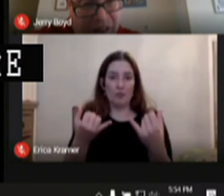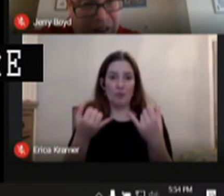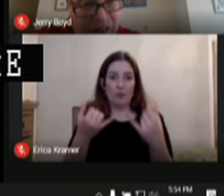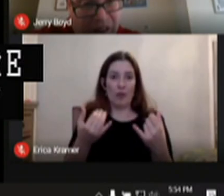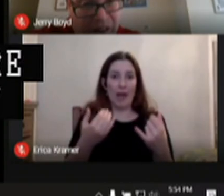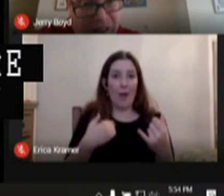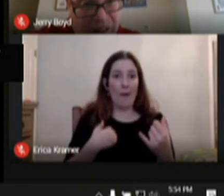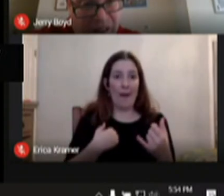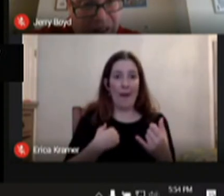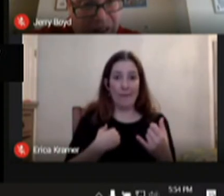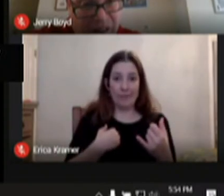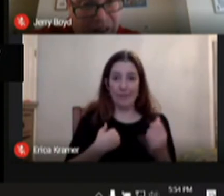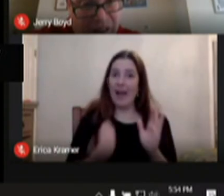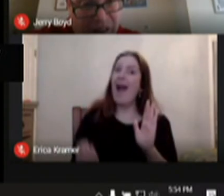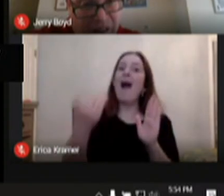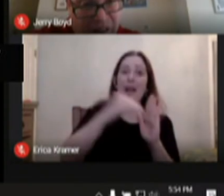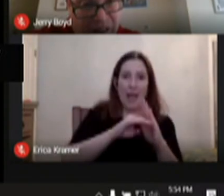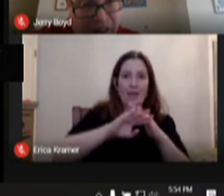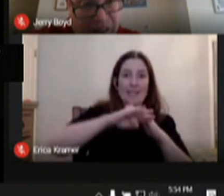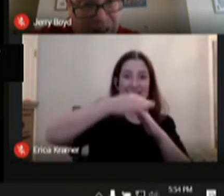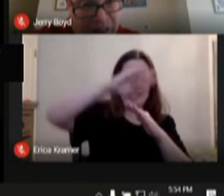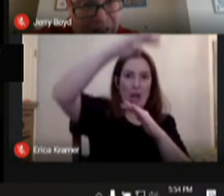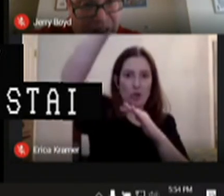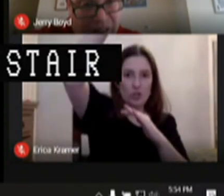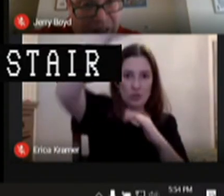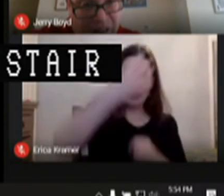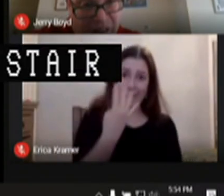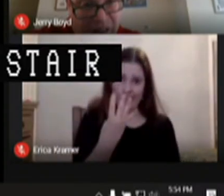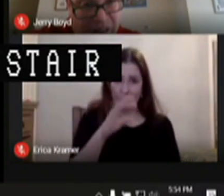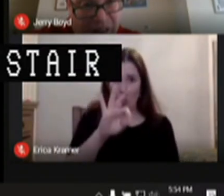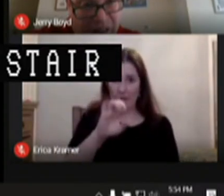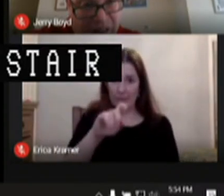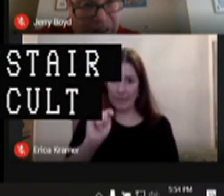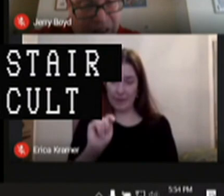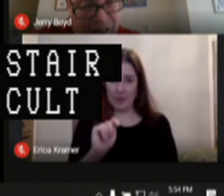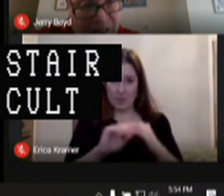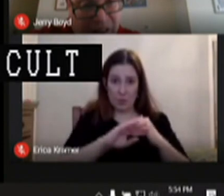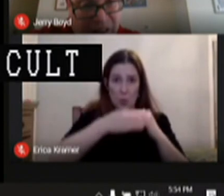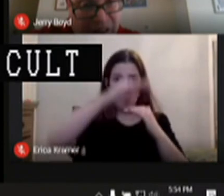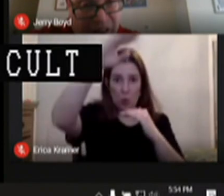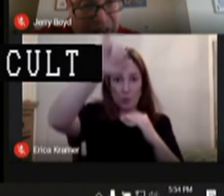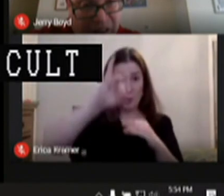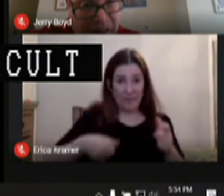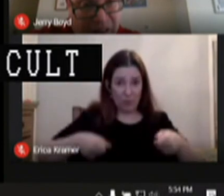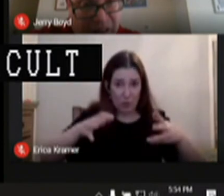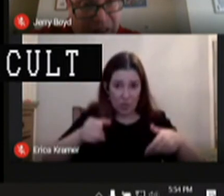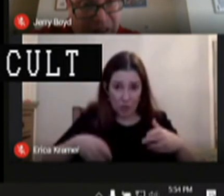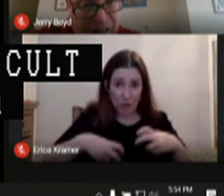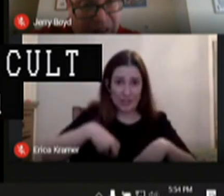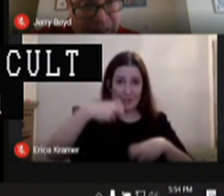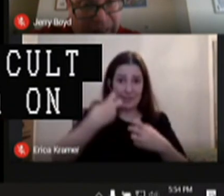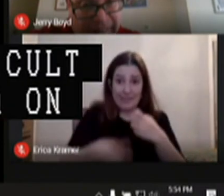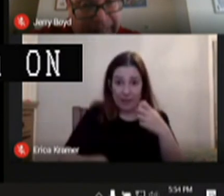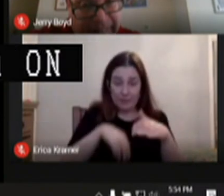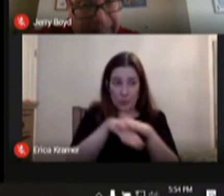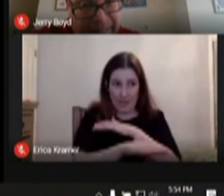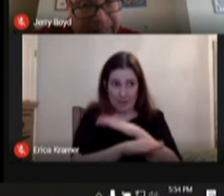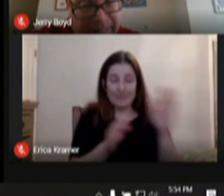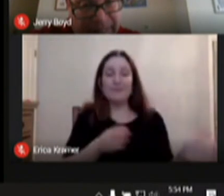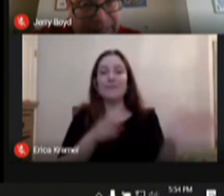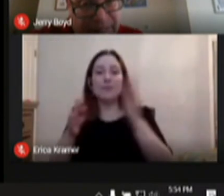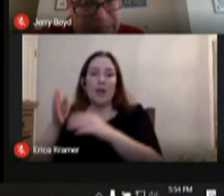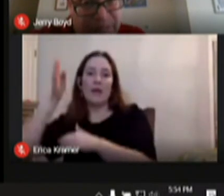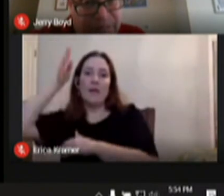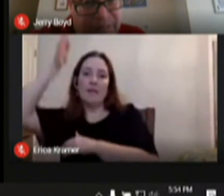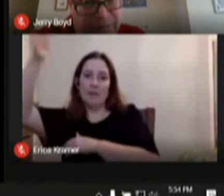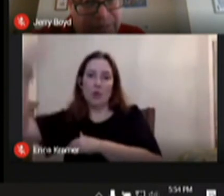feet of granite stair treads. It's really a difficult place to enter the plaza on wheels. The future is a universally accessible access